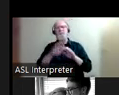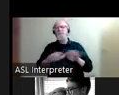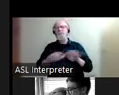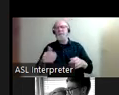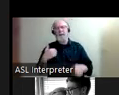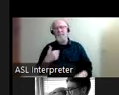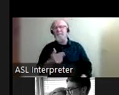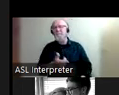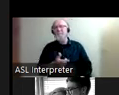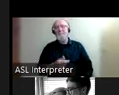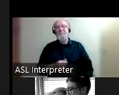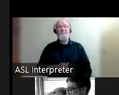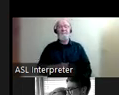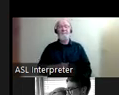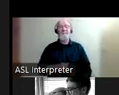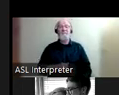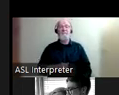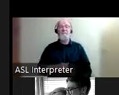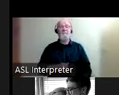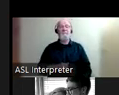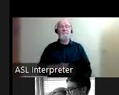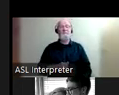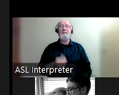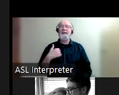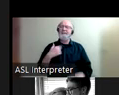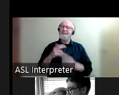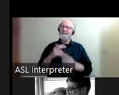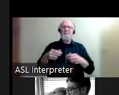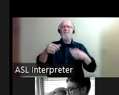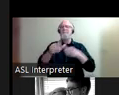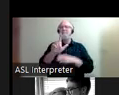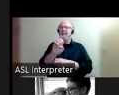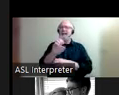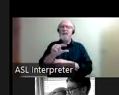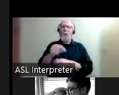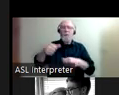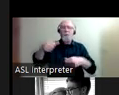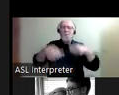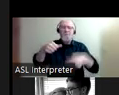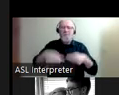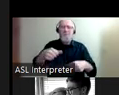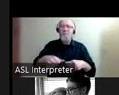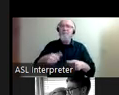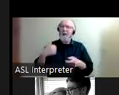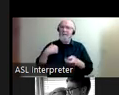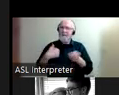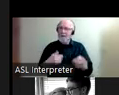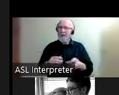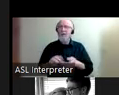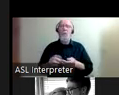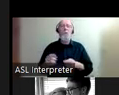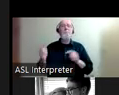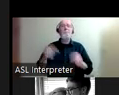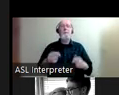have a lot of Lego free plays, as well as, you know, just drop into plays.